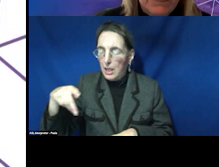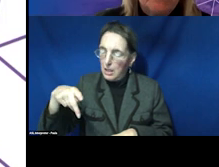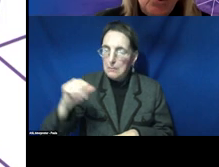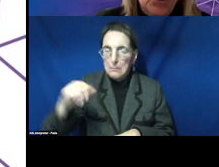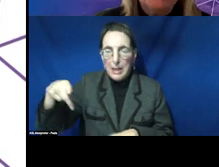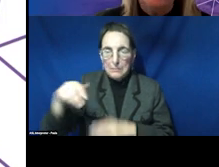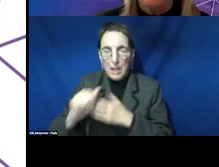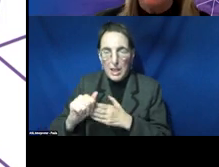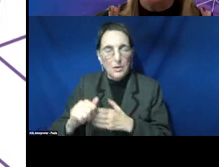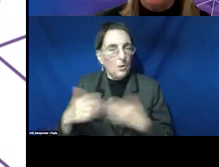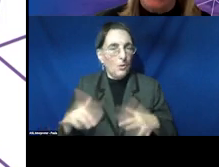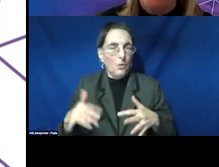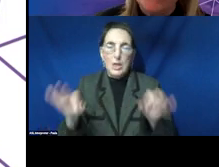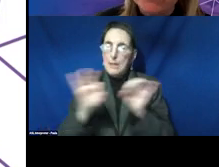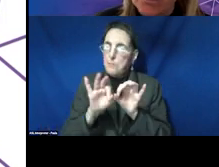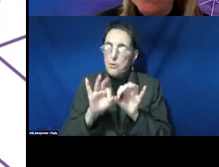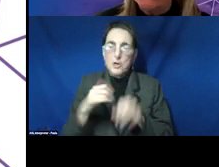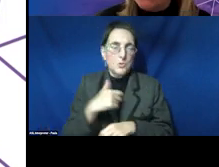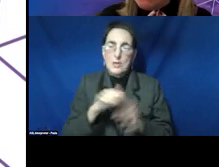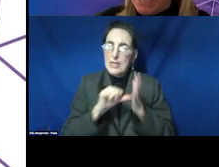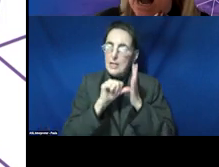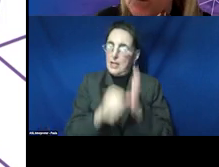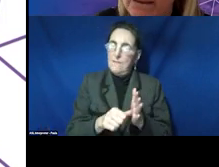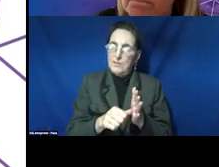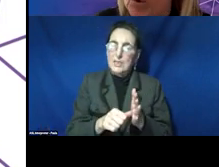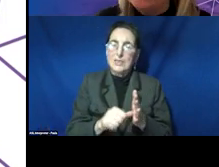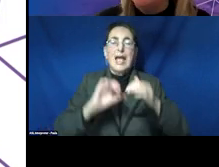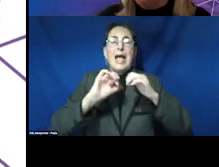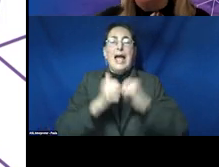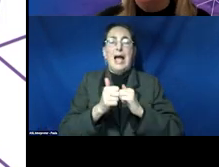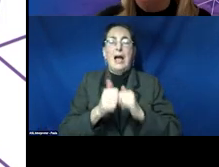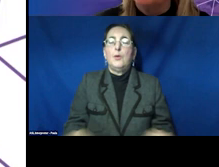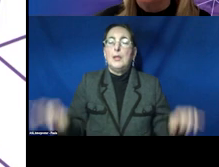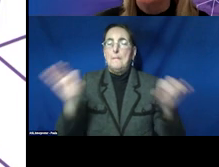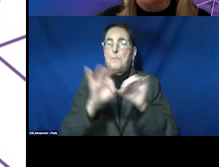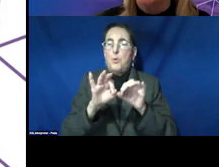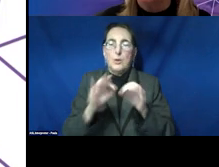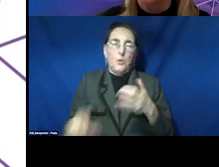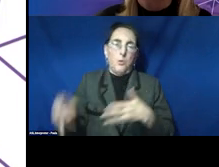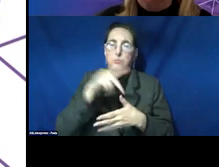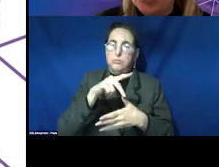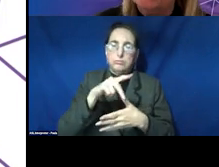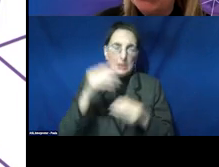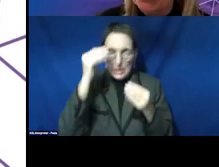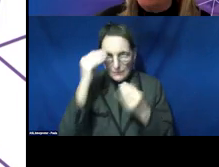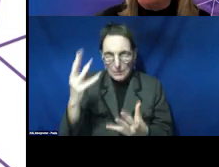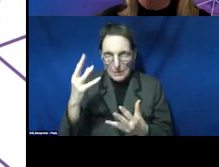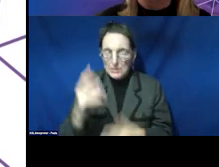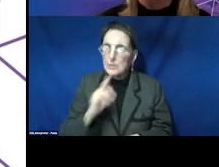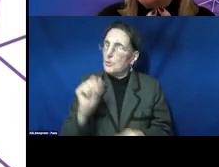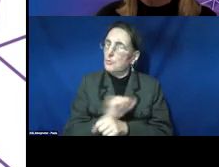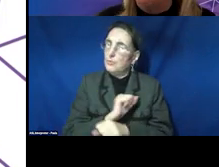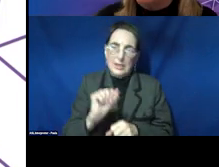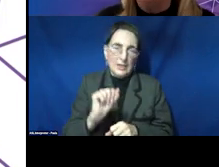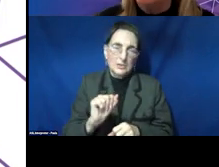really important because we emphasize how important this information is truly to the